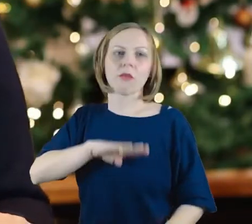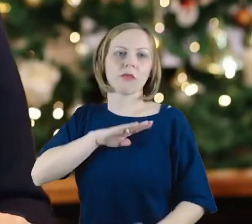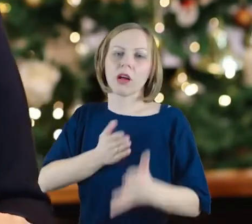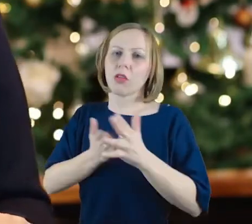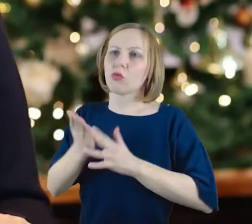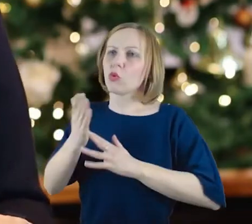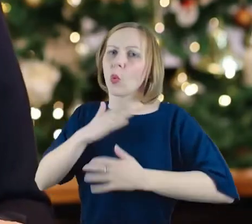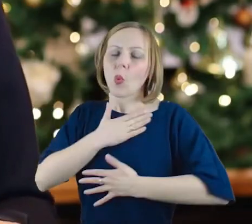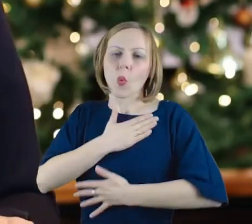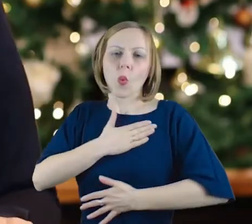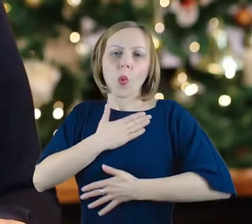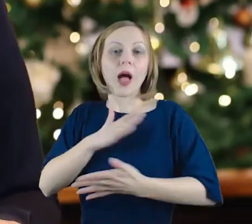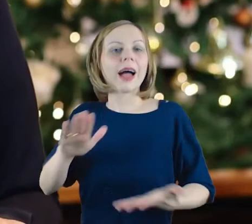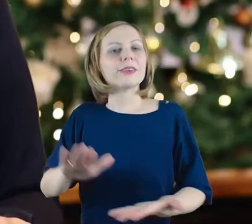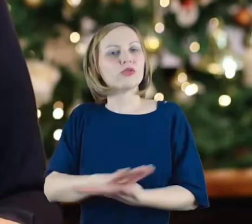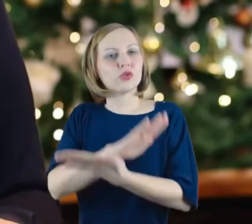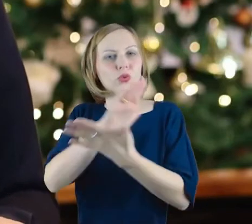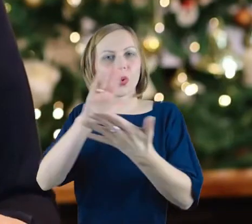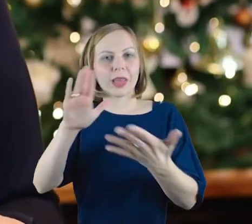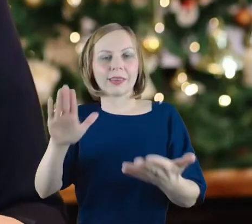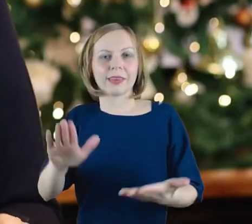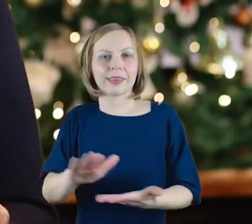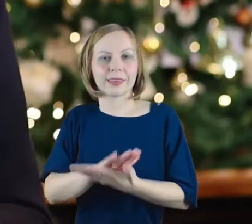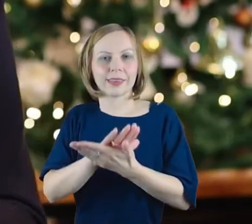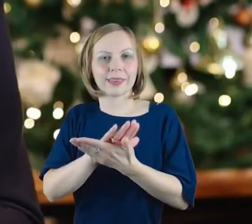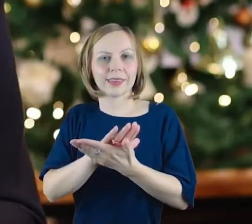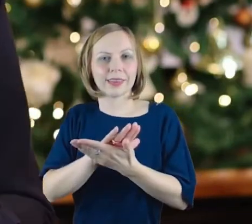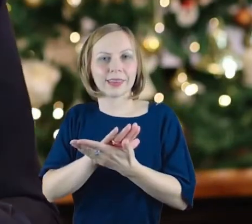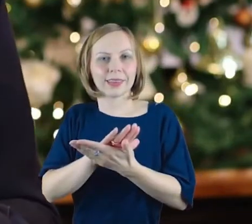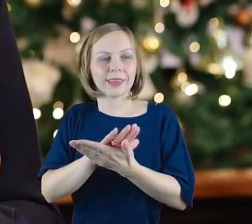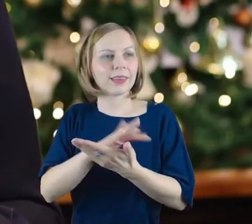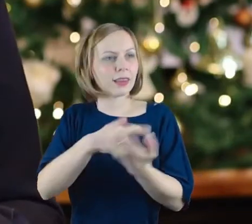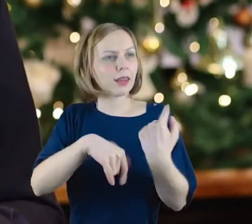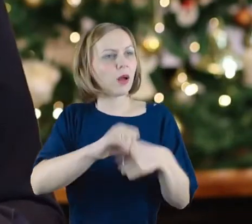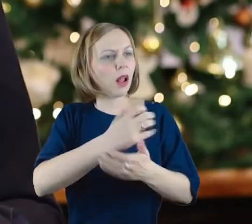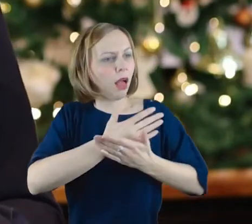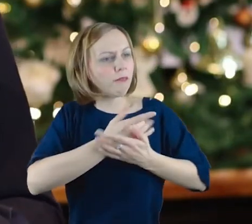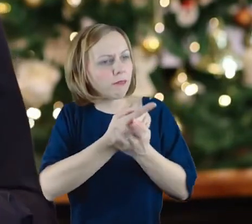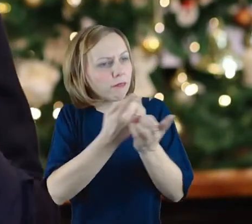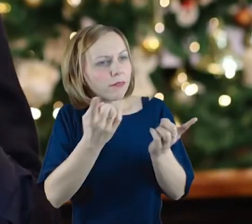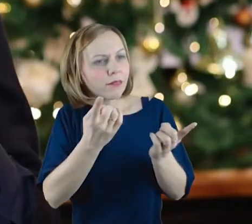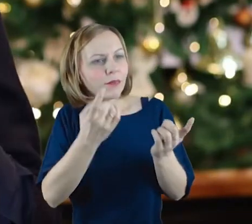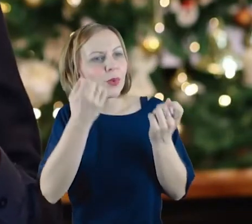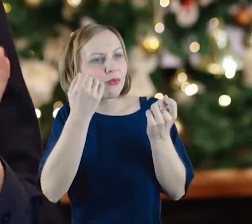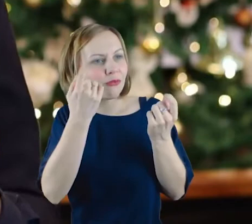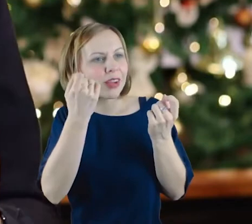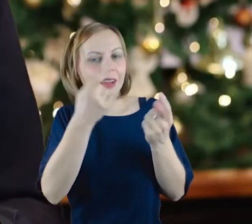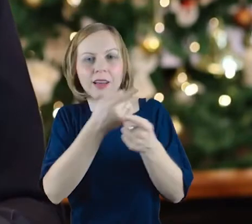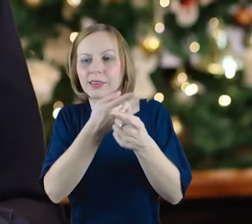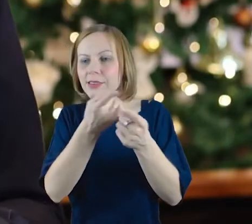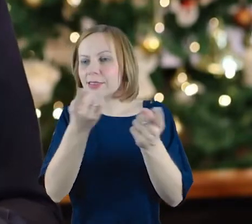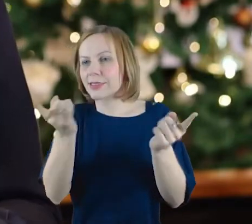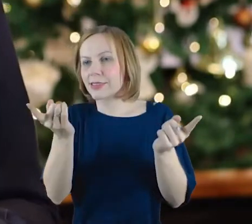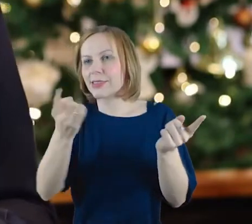sadnesses, and we will find joy in the love we discover as we realise again the promise that each and every one